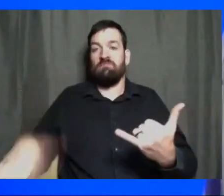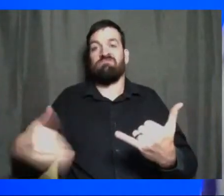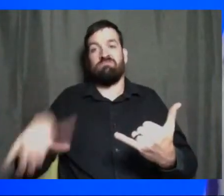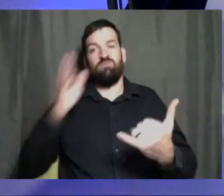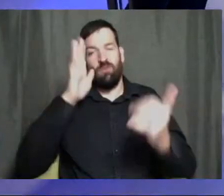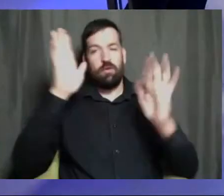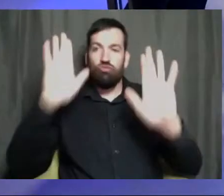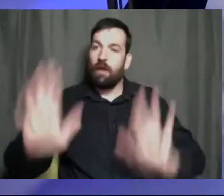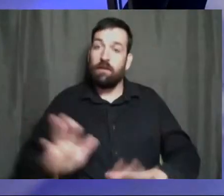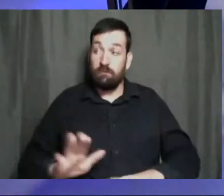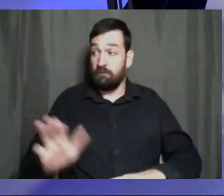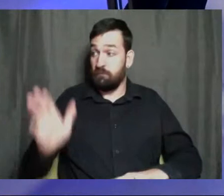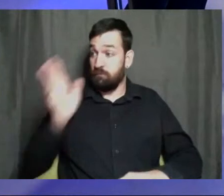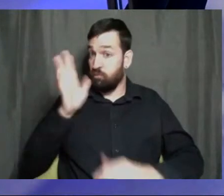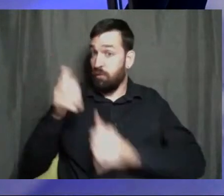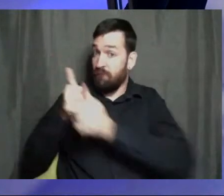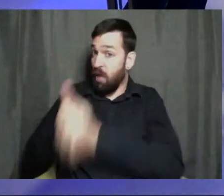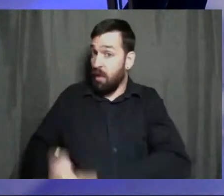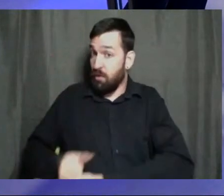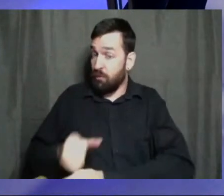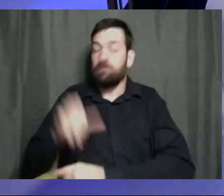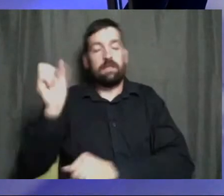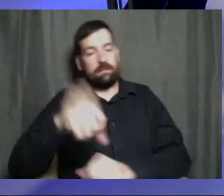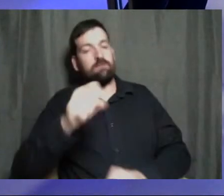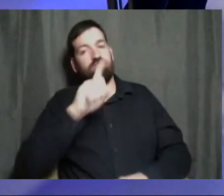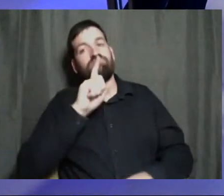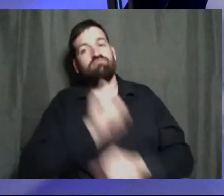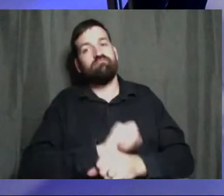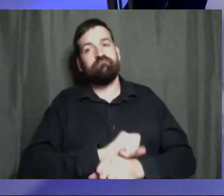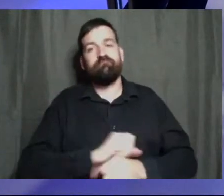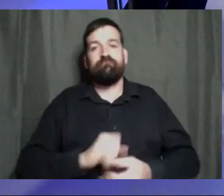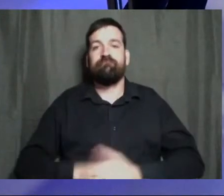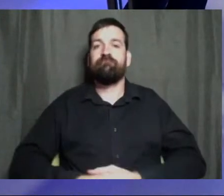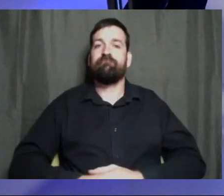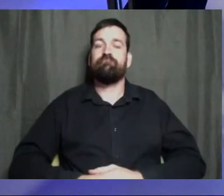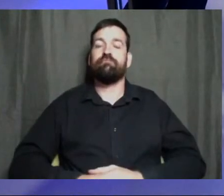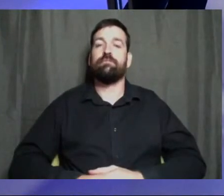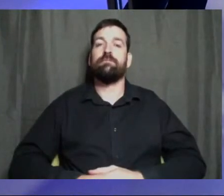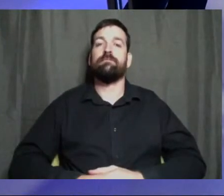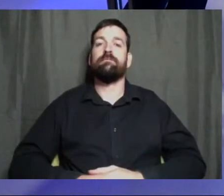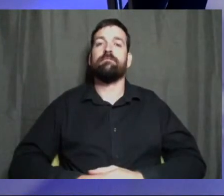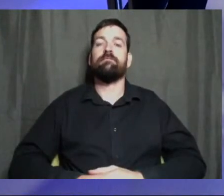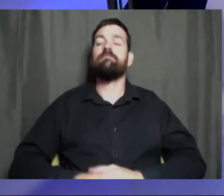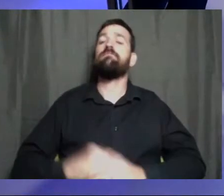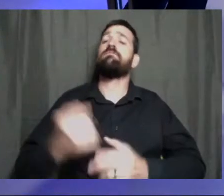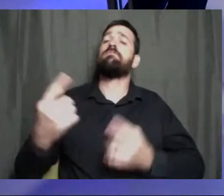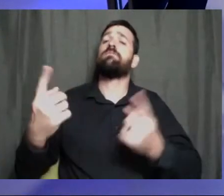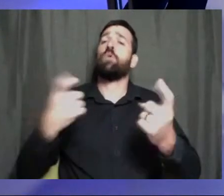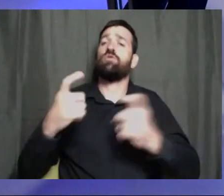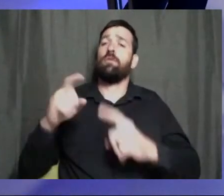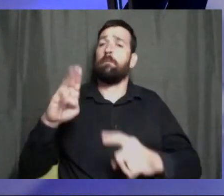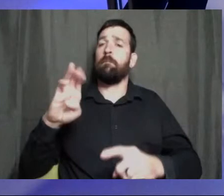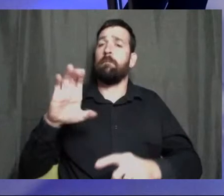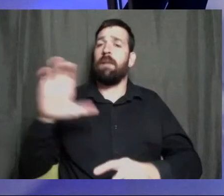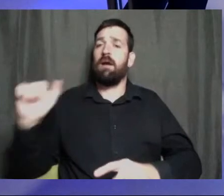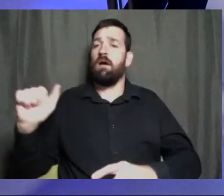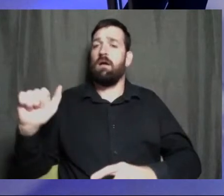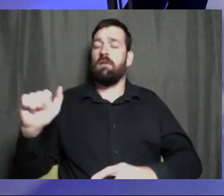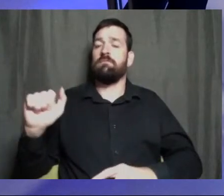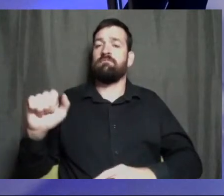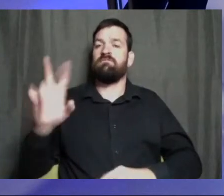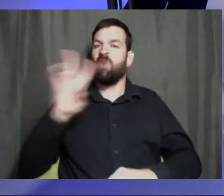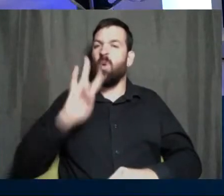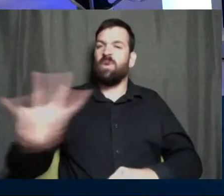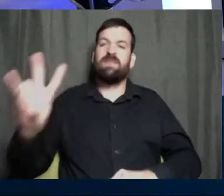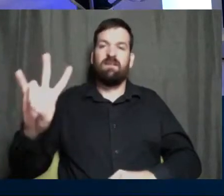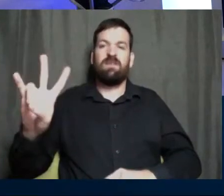they'll follow suit with that? Yes, absolutely. Get their kids in line. So we have a question. Becca has a question. Our 7-year-old got his first